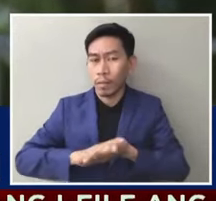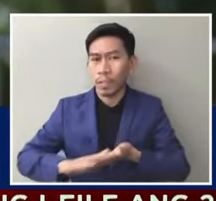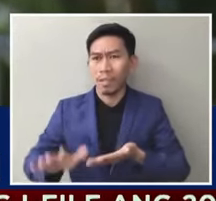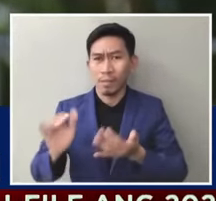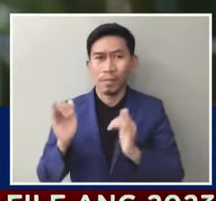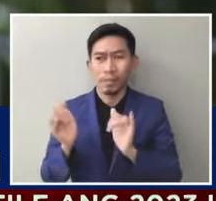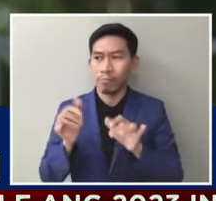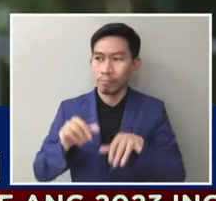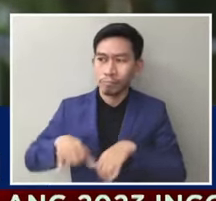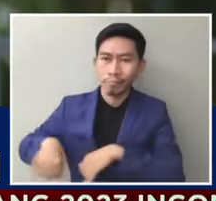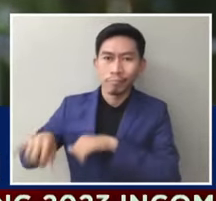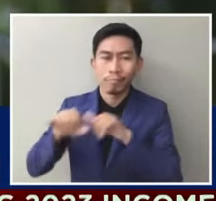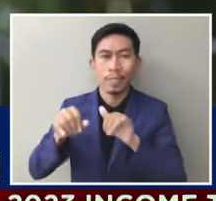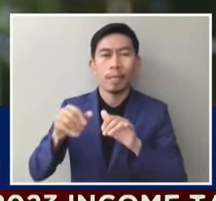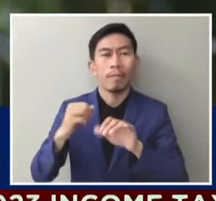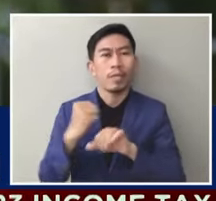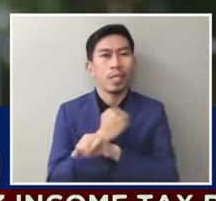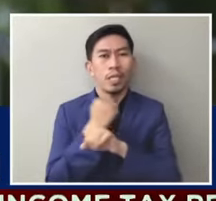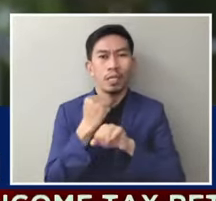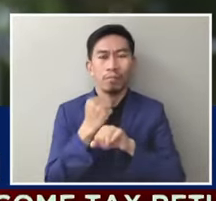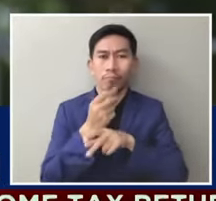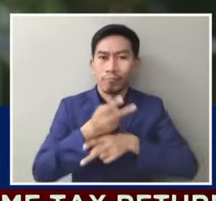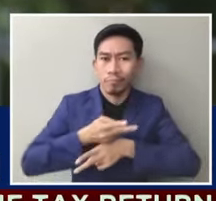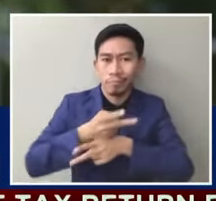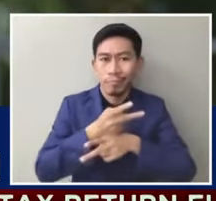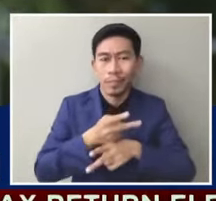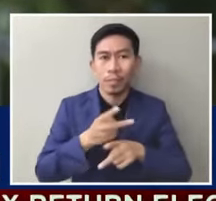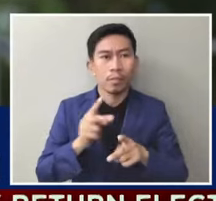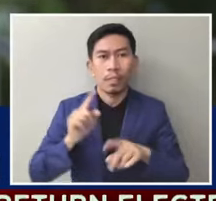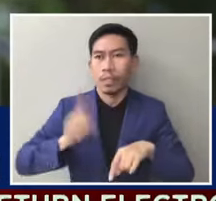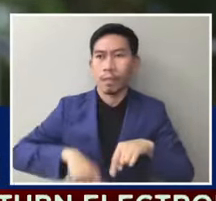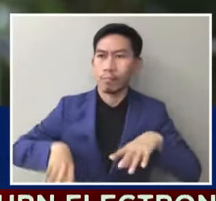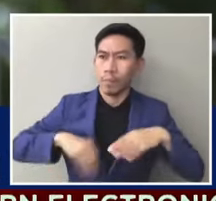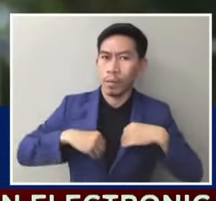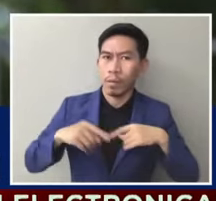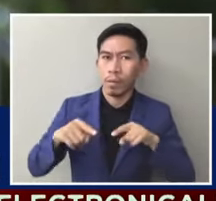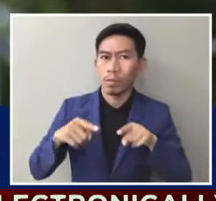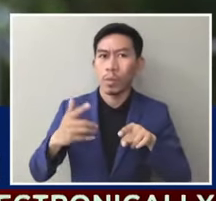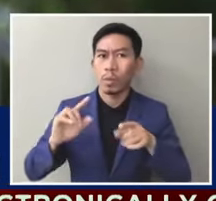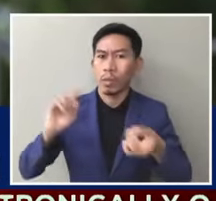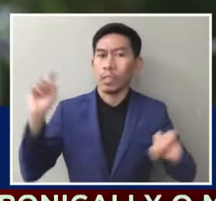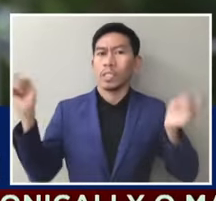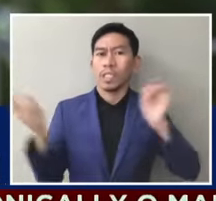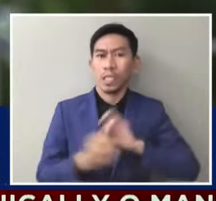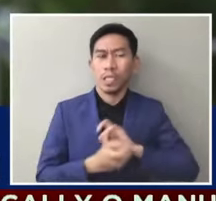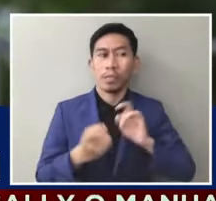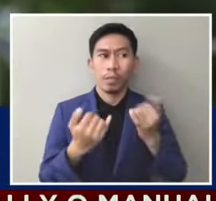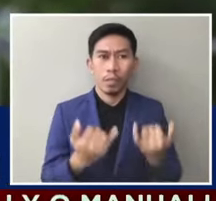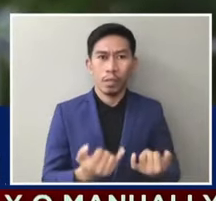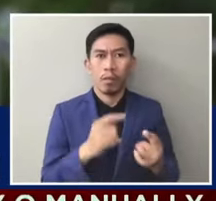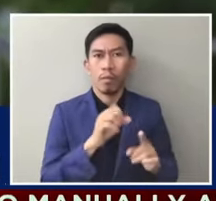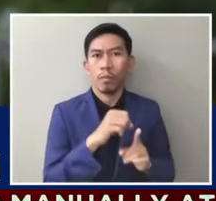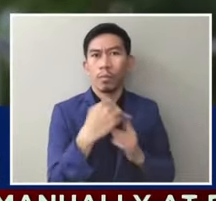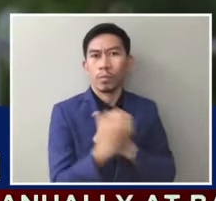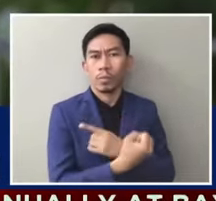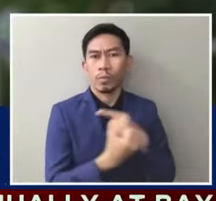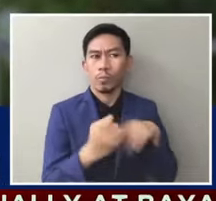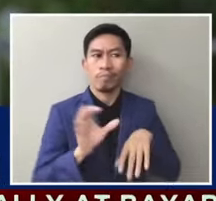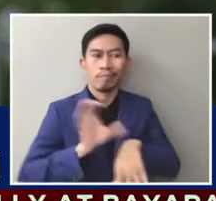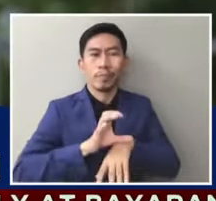for decades. We must never allow any attempts to unilaterally change the status quo by force. With this in